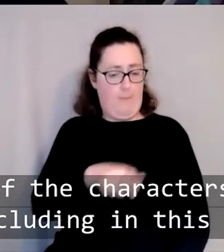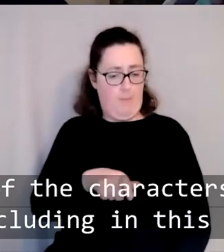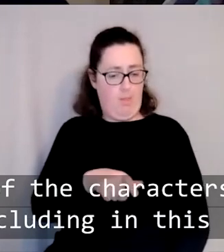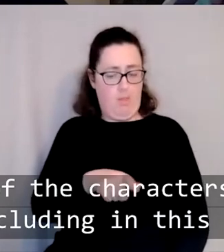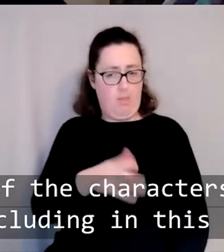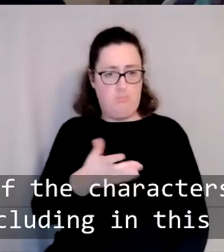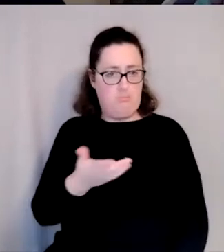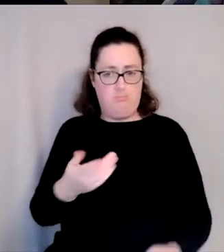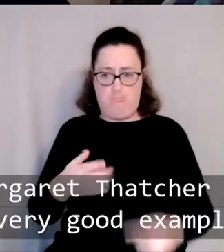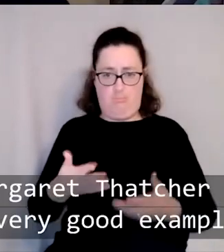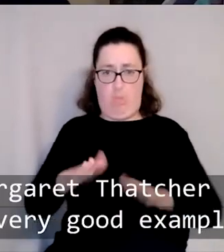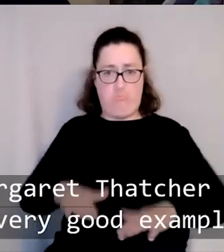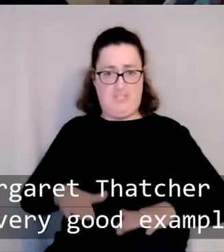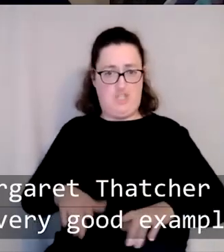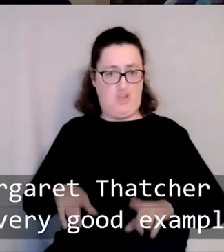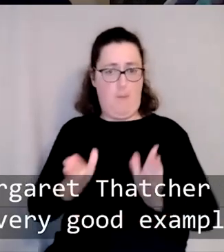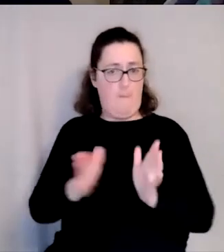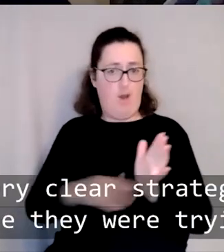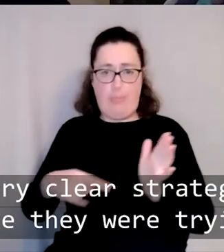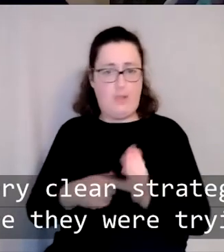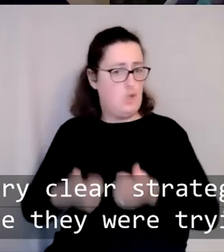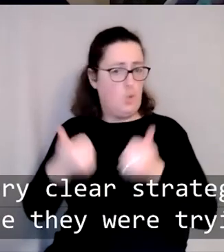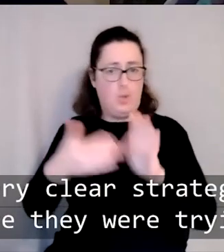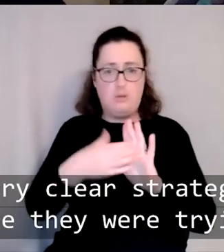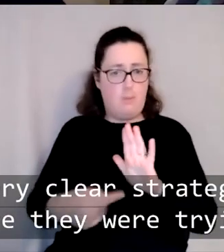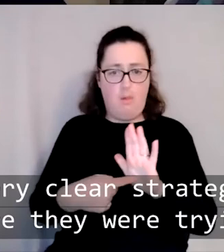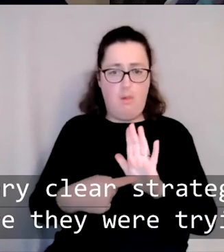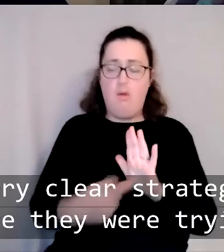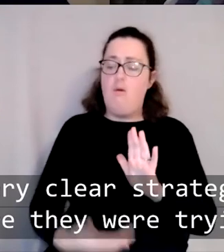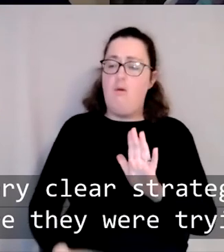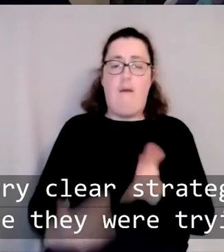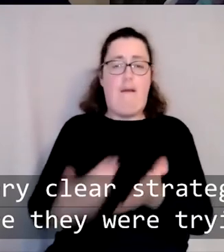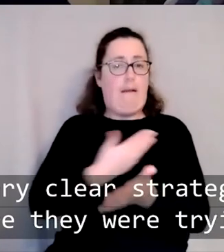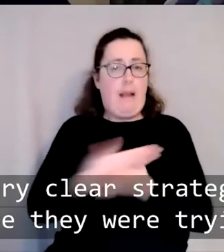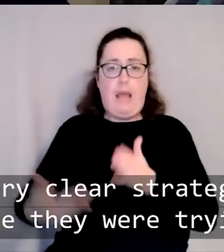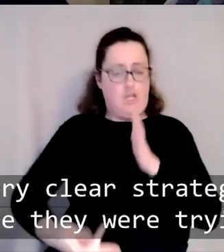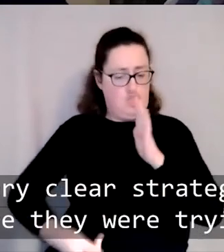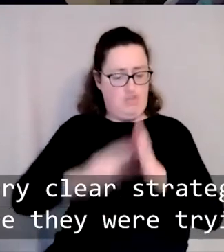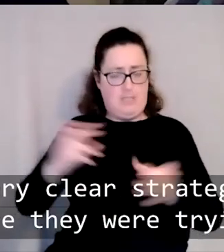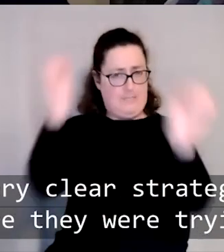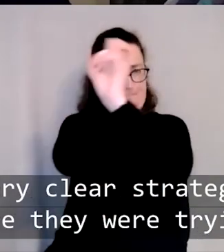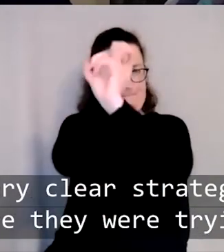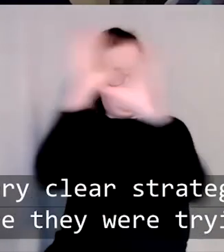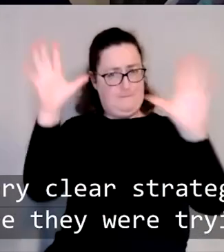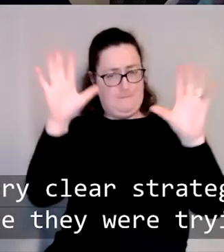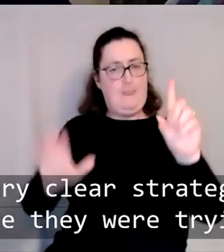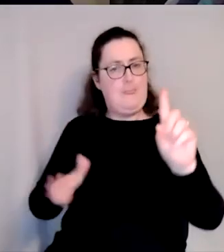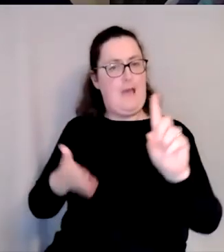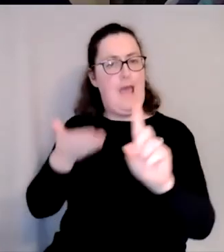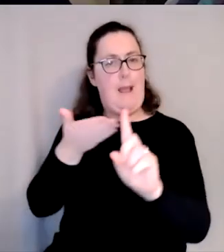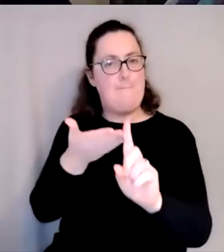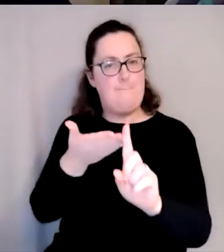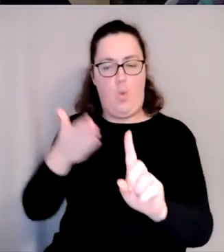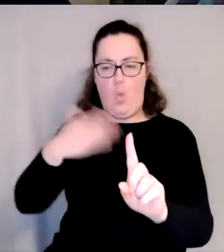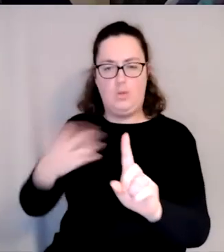including, in this country, Margaret Thatcher is a very good example, had a very clear strategic view about where they were trying to go.